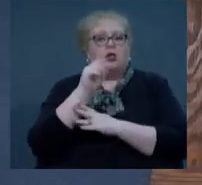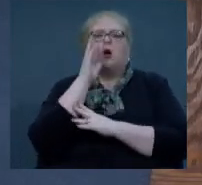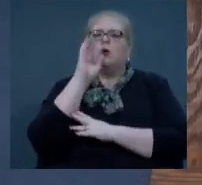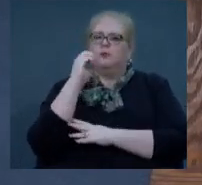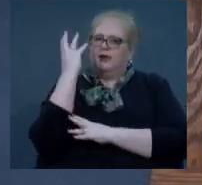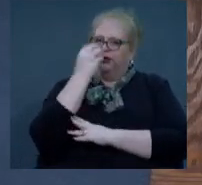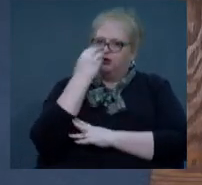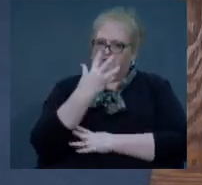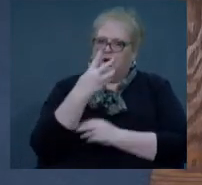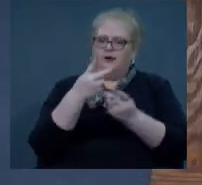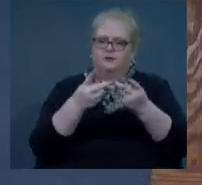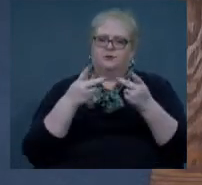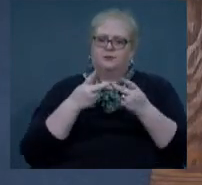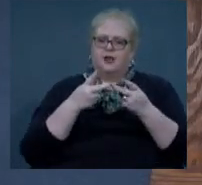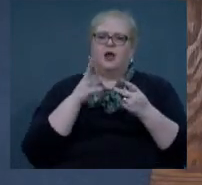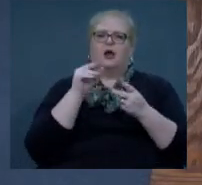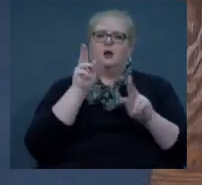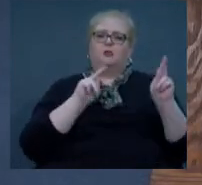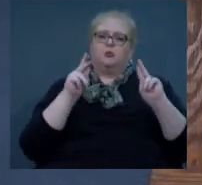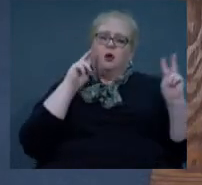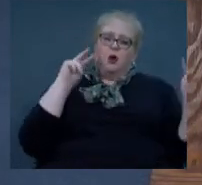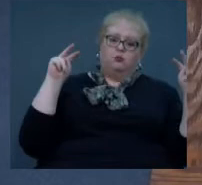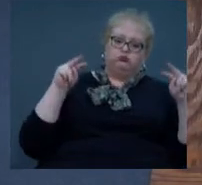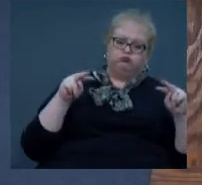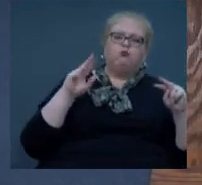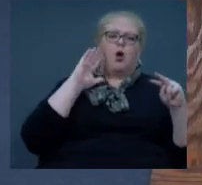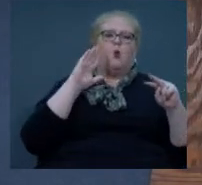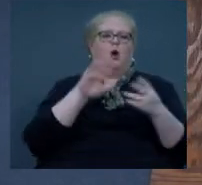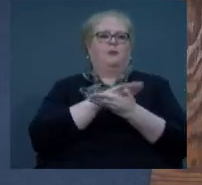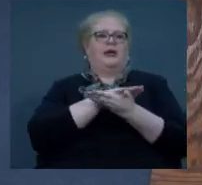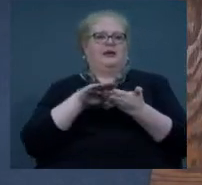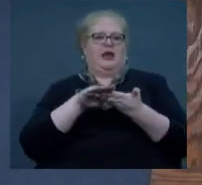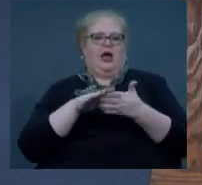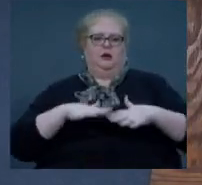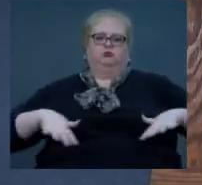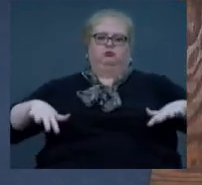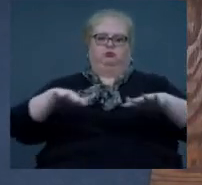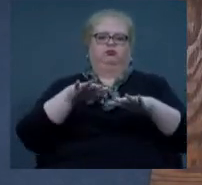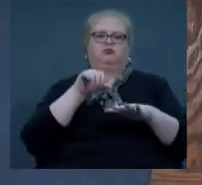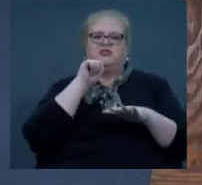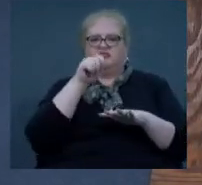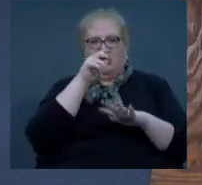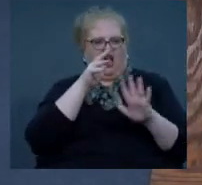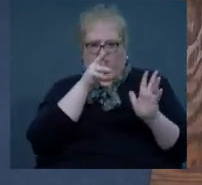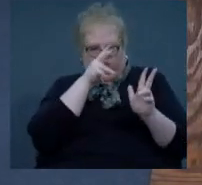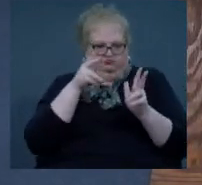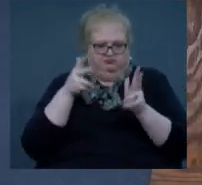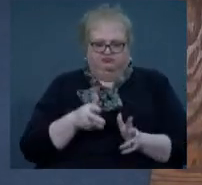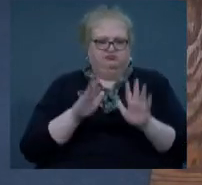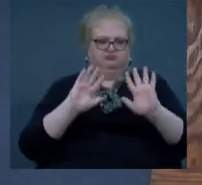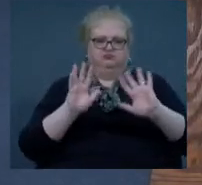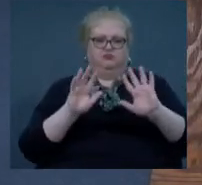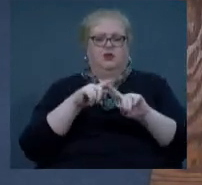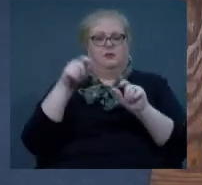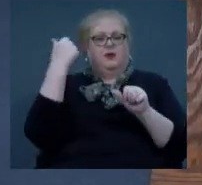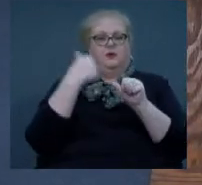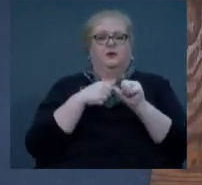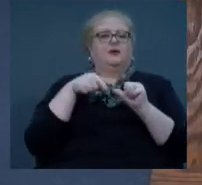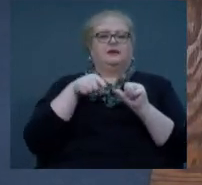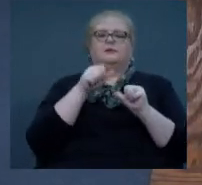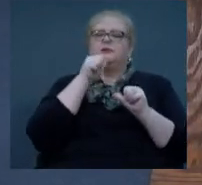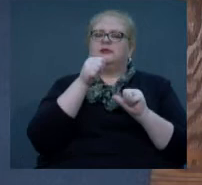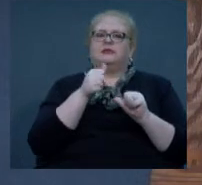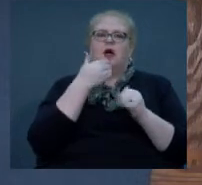and aesthetically pleasing as a surface lot would go. But the one thing I'd like you to remember, they were not suitable for